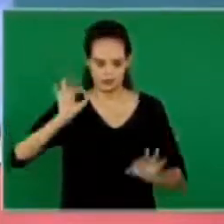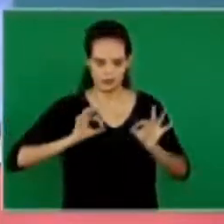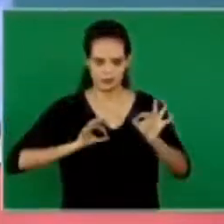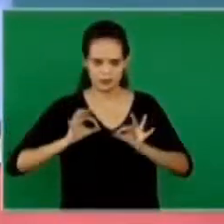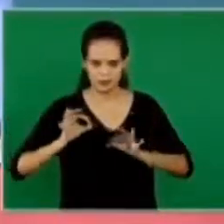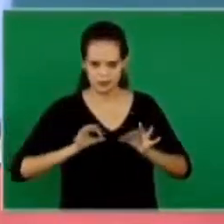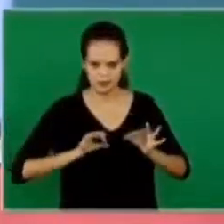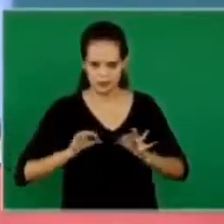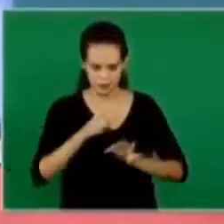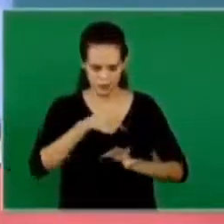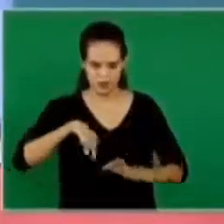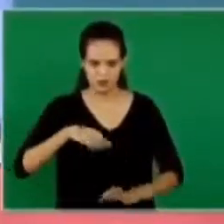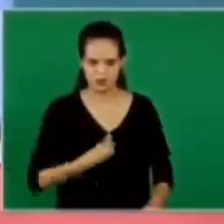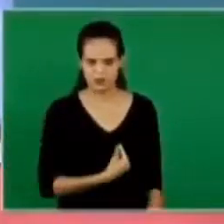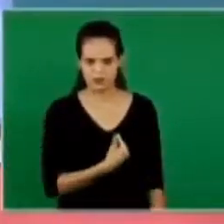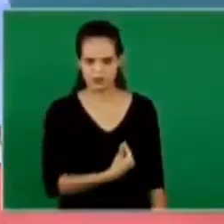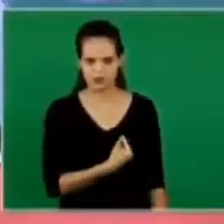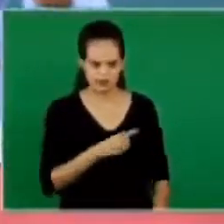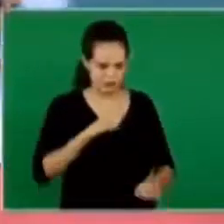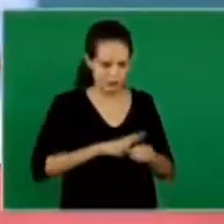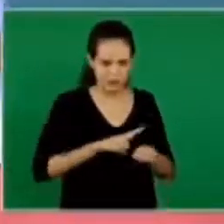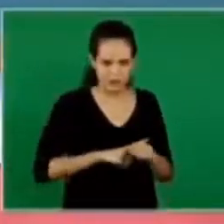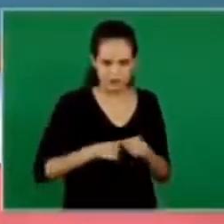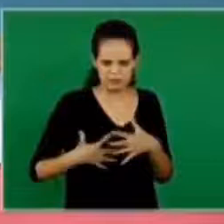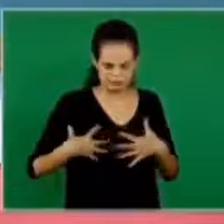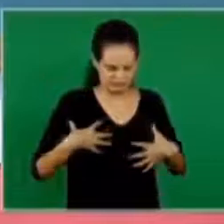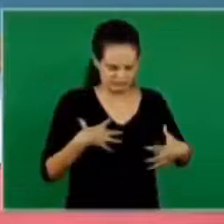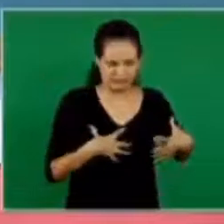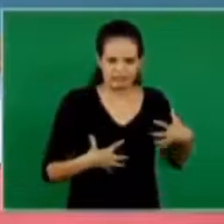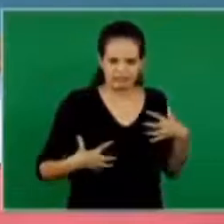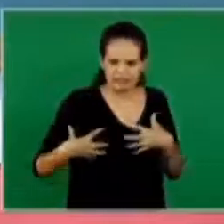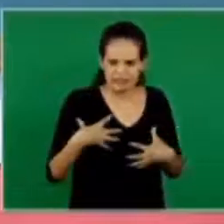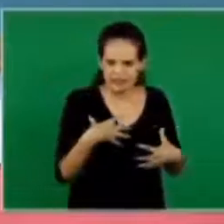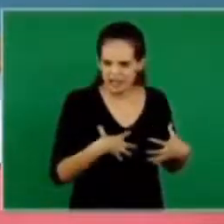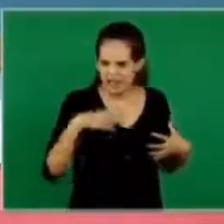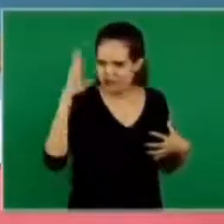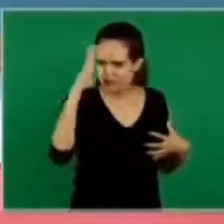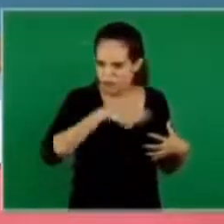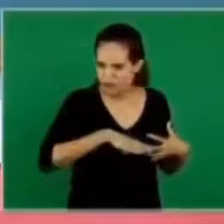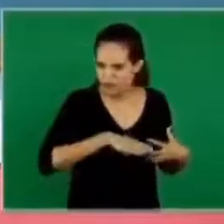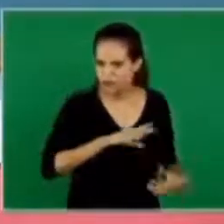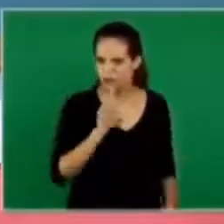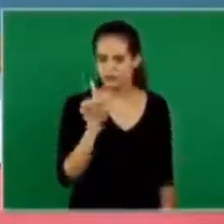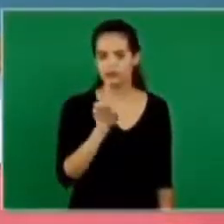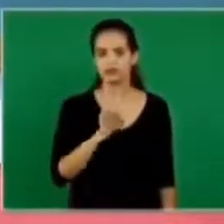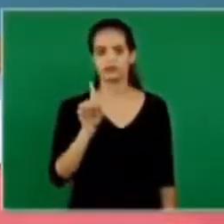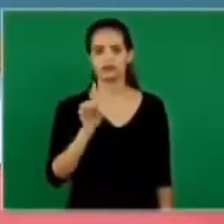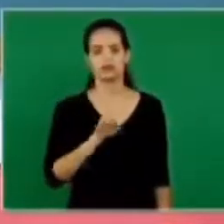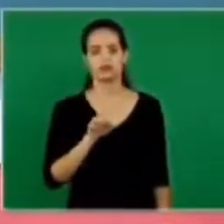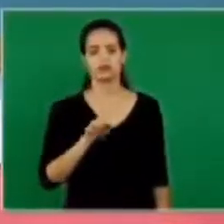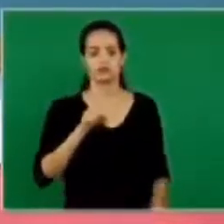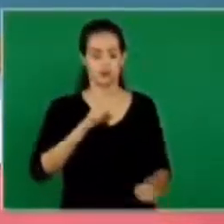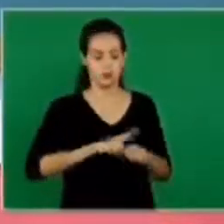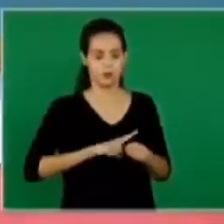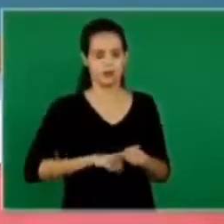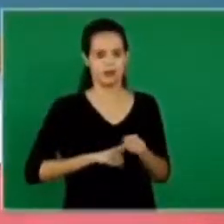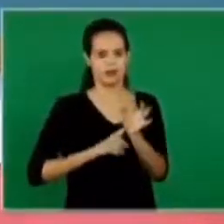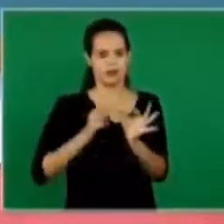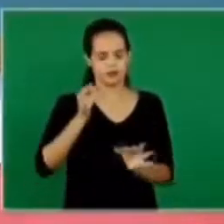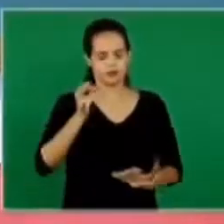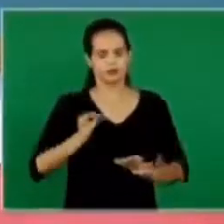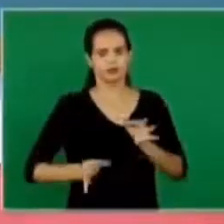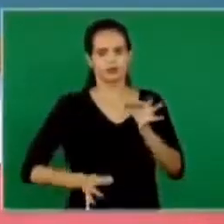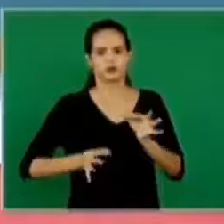He didn't destine us for the time of the wrath. The great tribulation will be a period